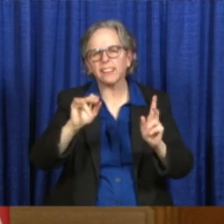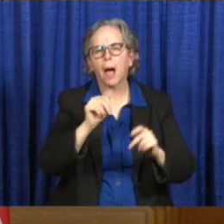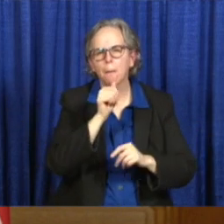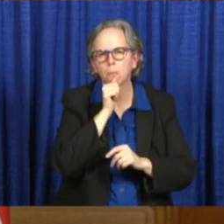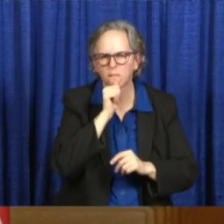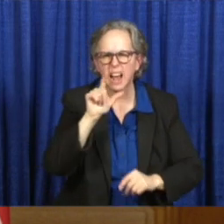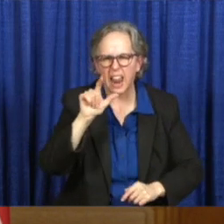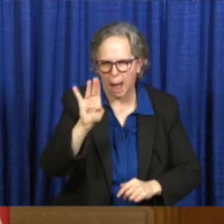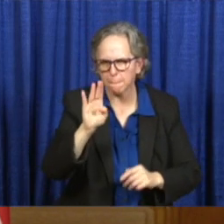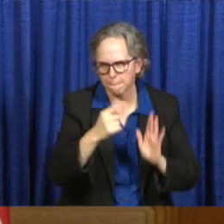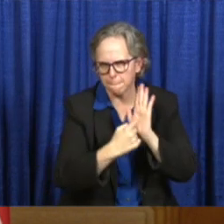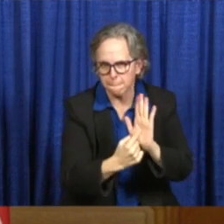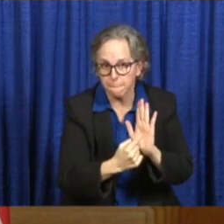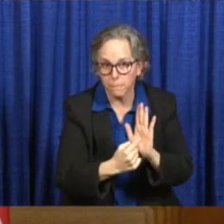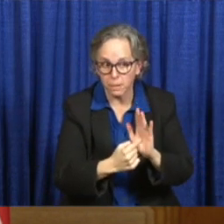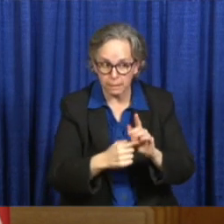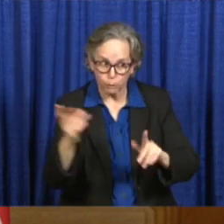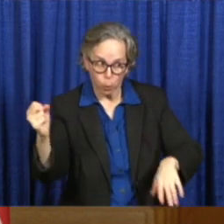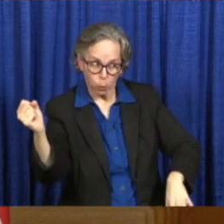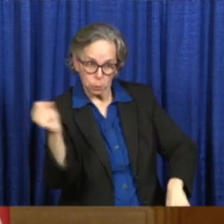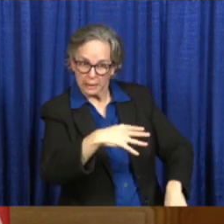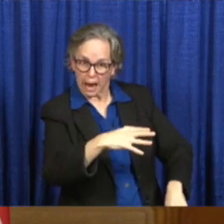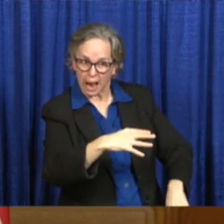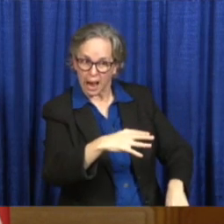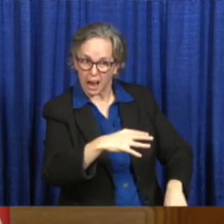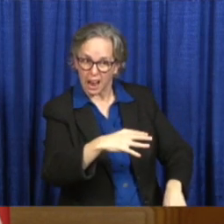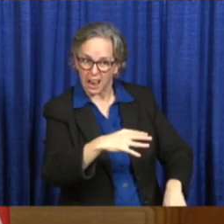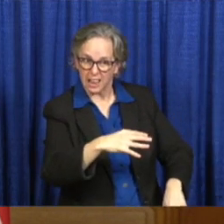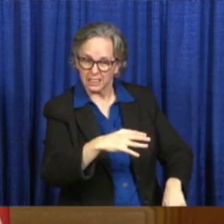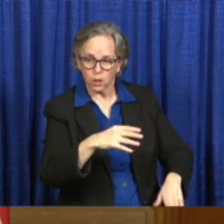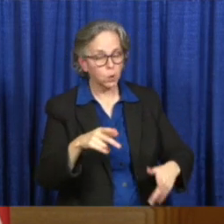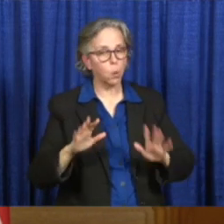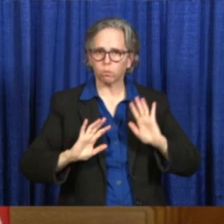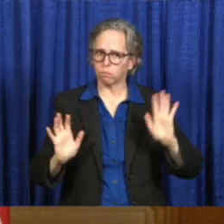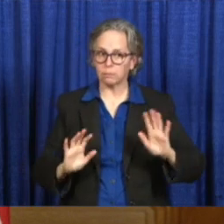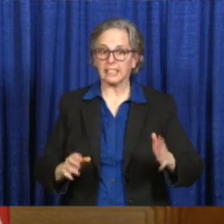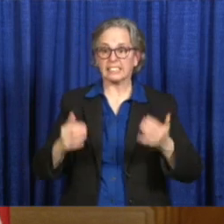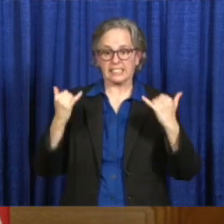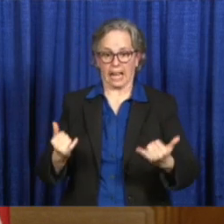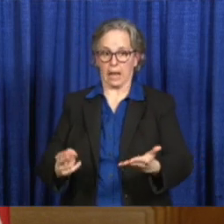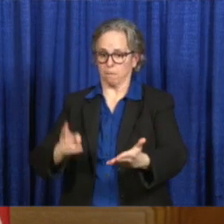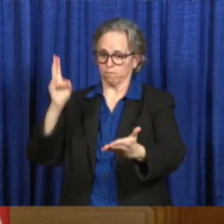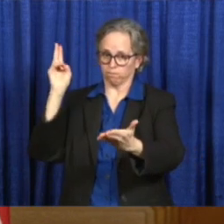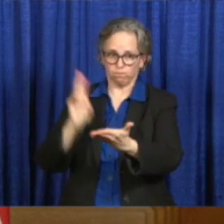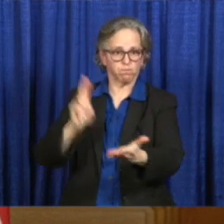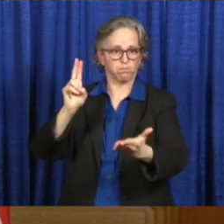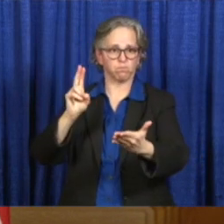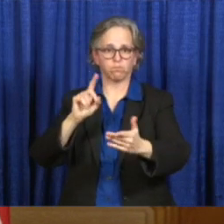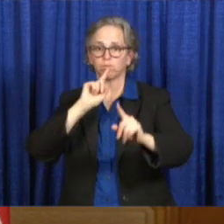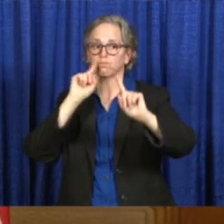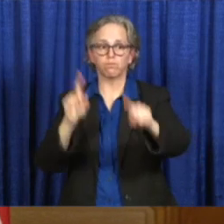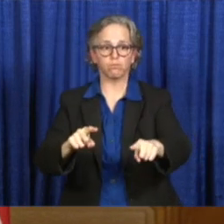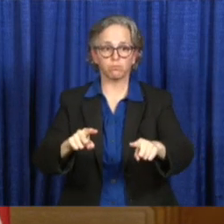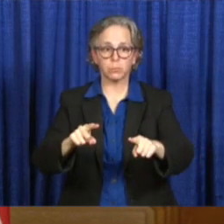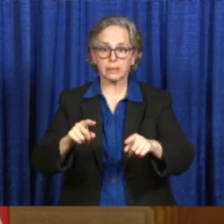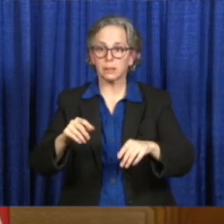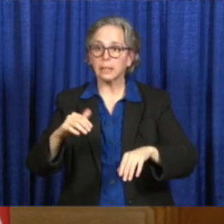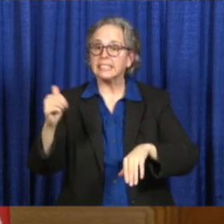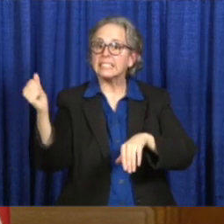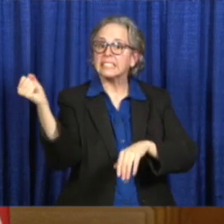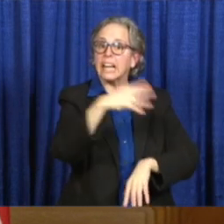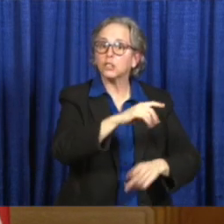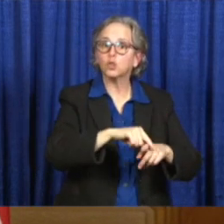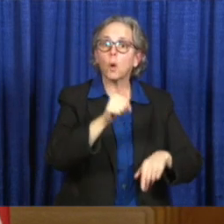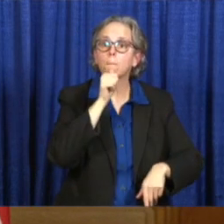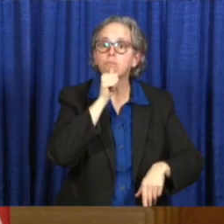signs this, you will be required to send this to another hospital that is doing testing and